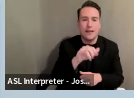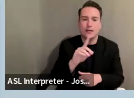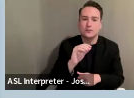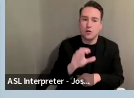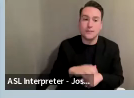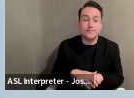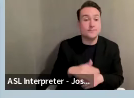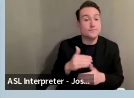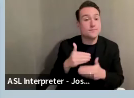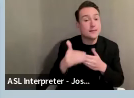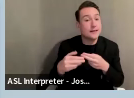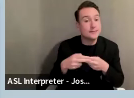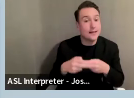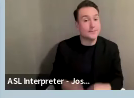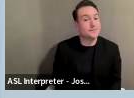slide, please.